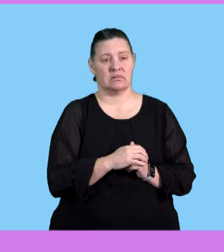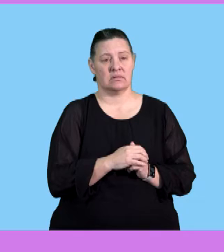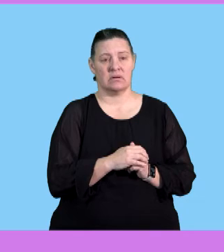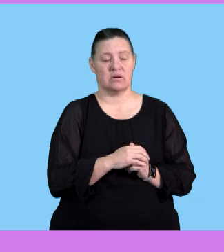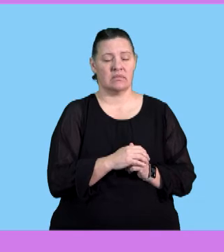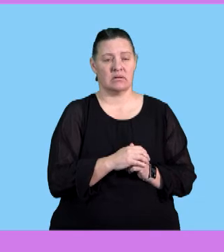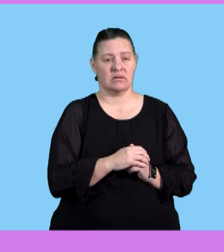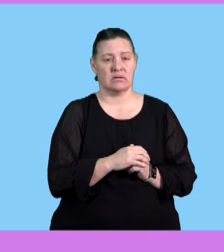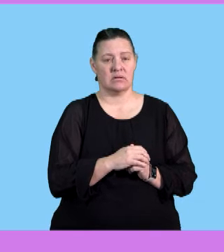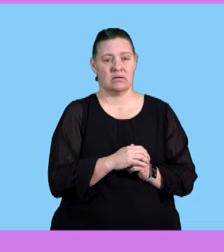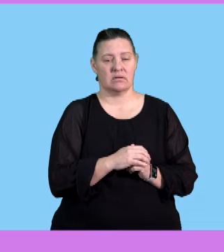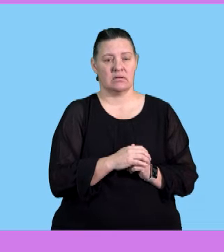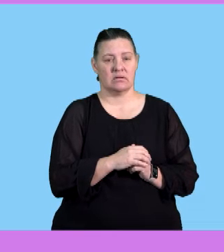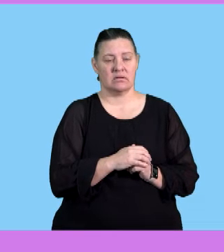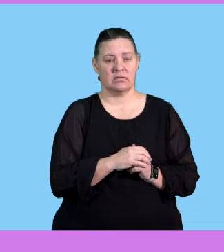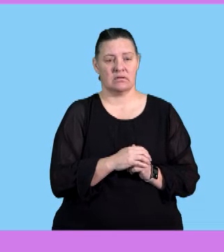it is going to be